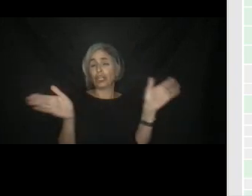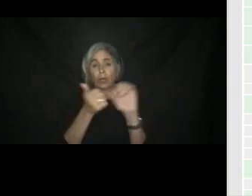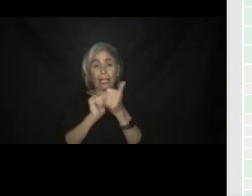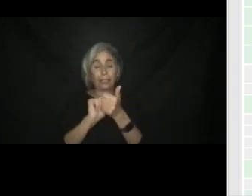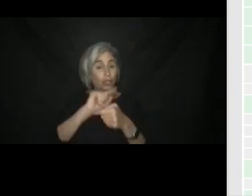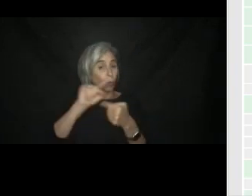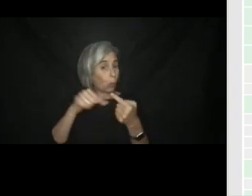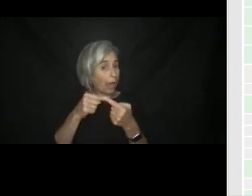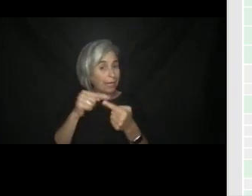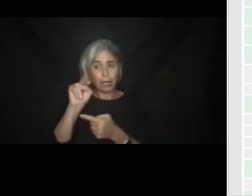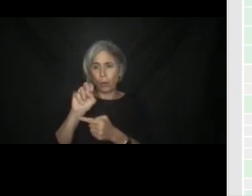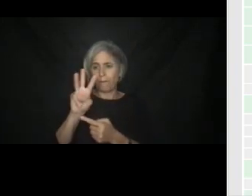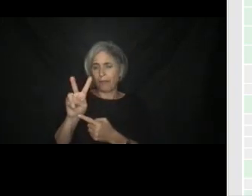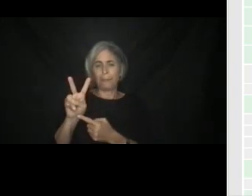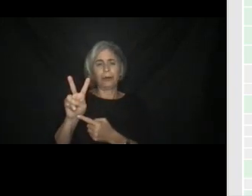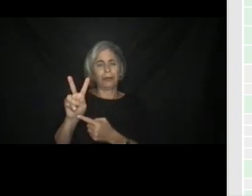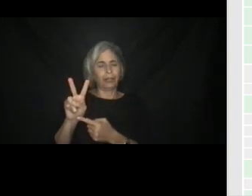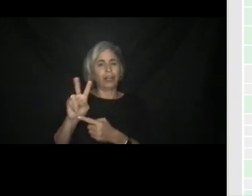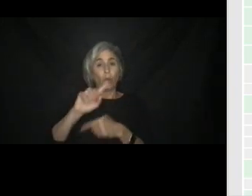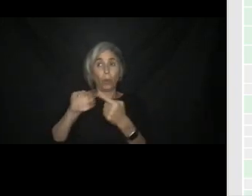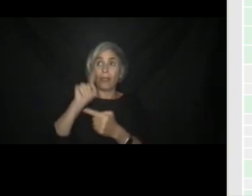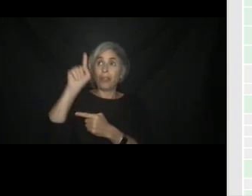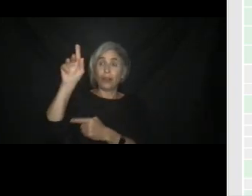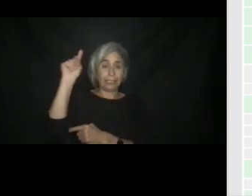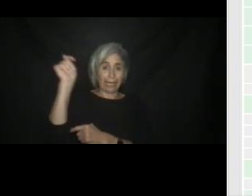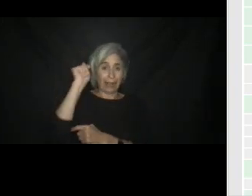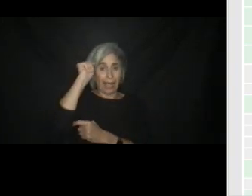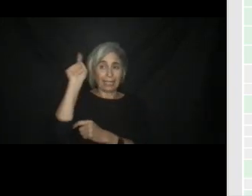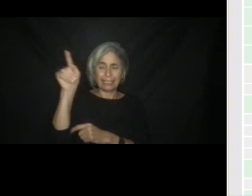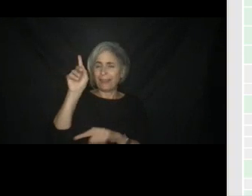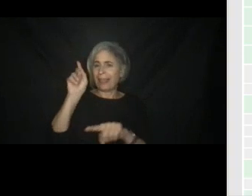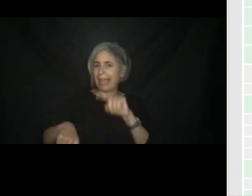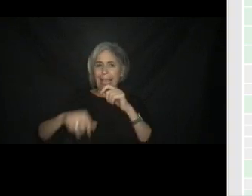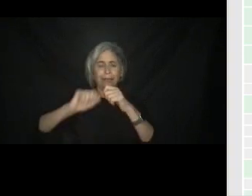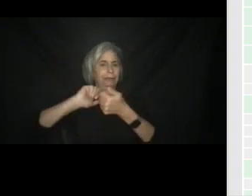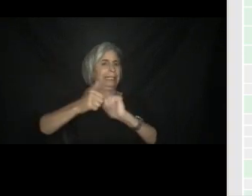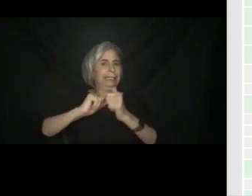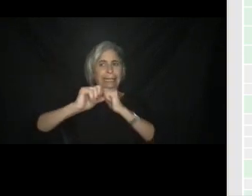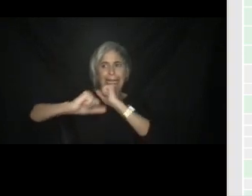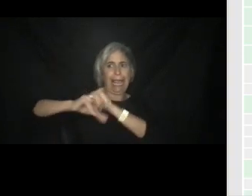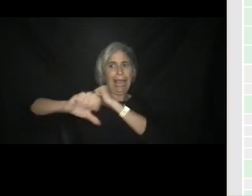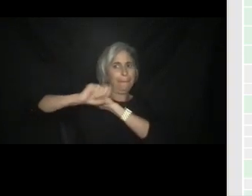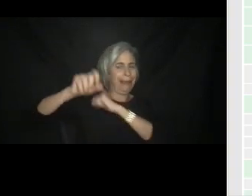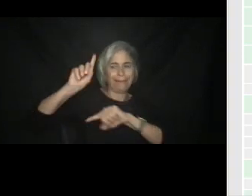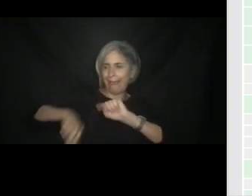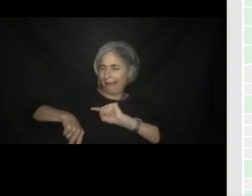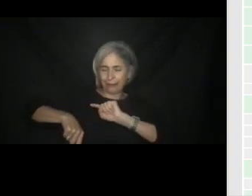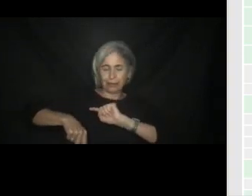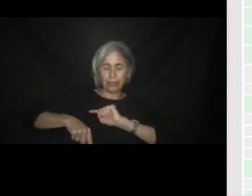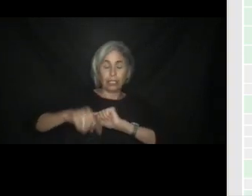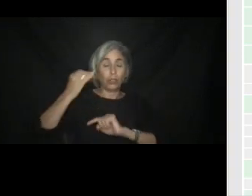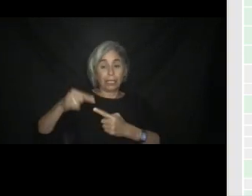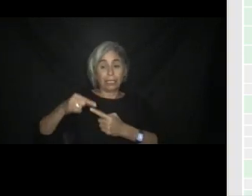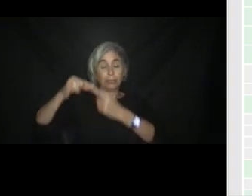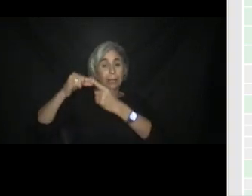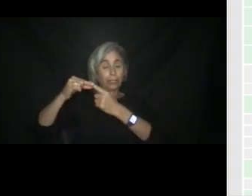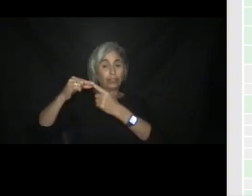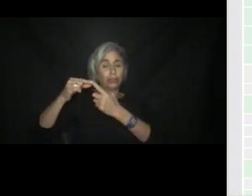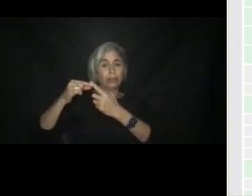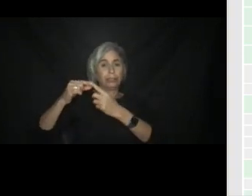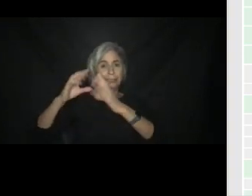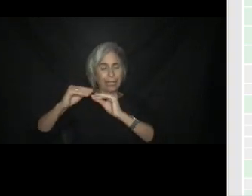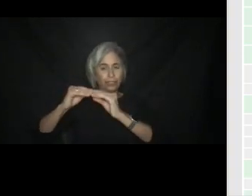fast approaching. And when they're in Tallahassee, they can't be campaigning. So I think once you see these special sessions get done, then it's full election mode.